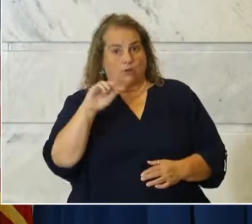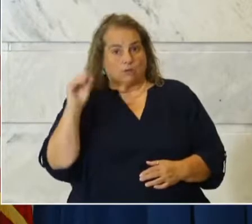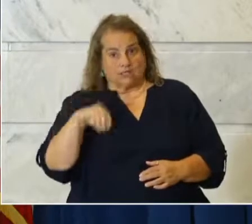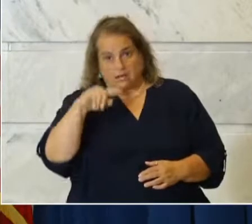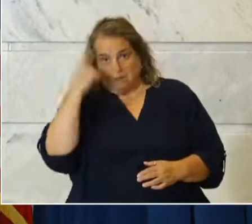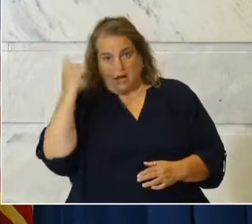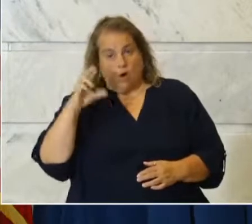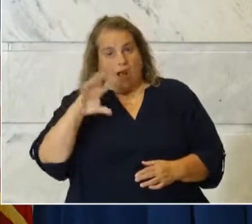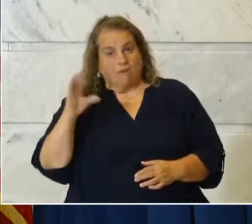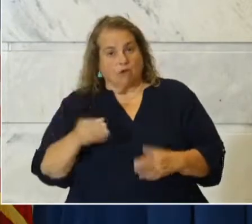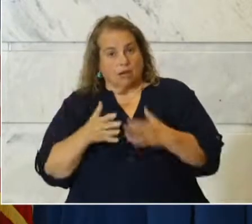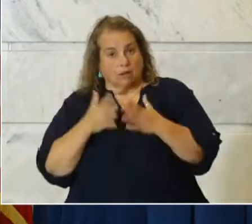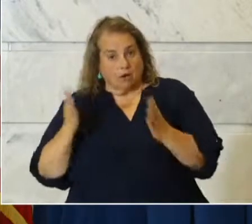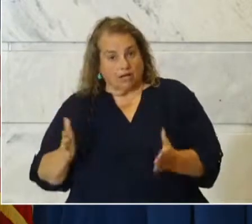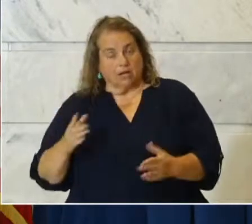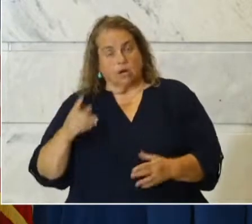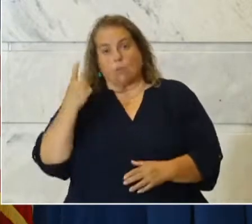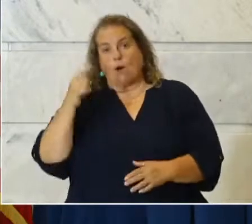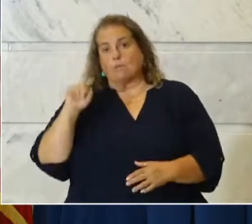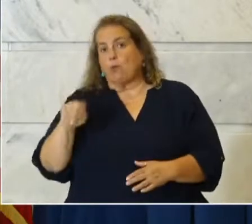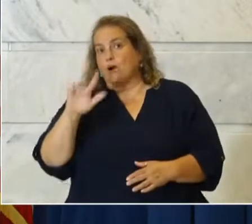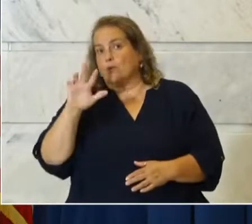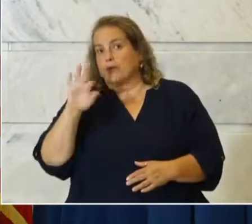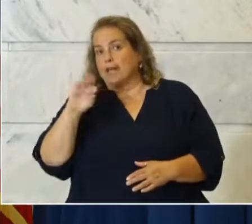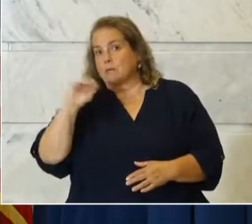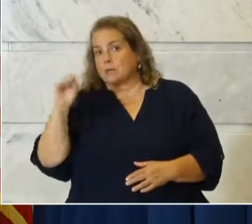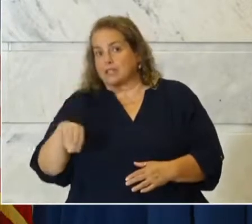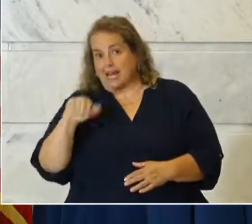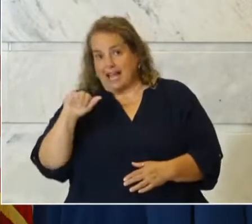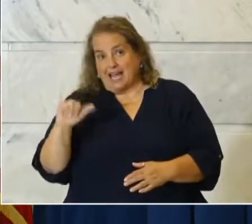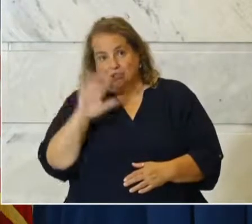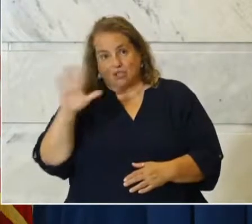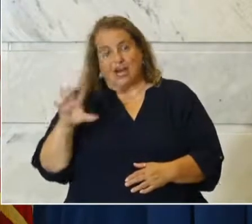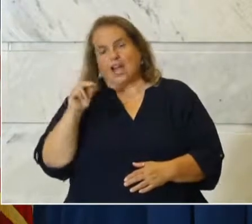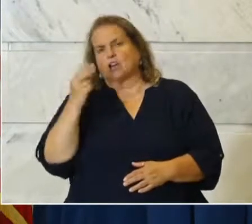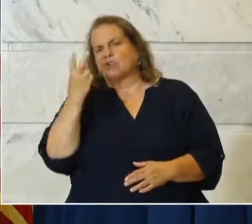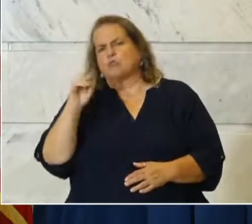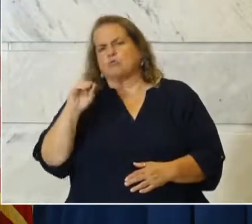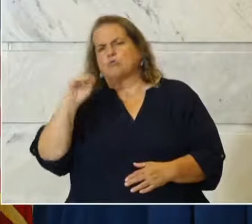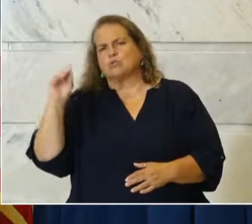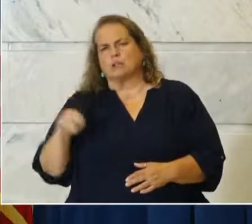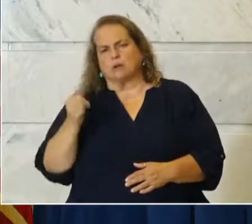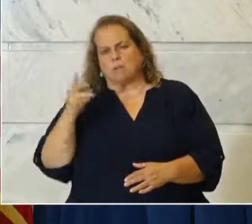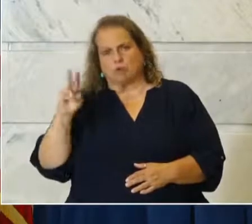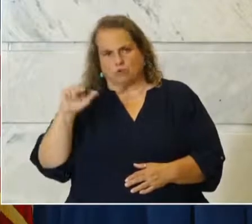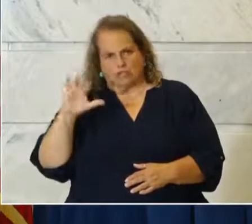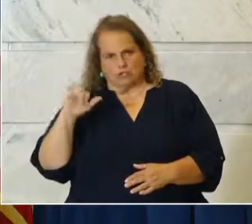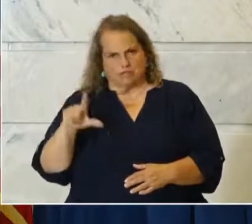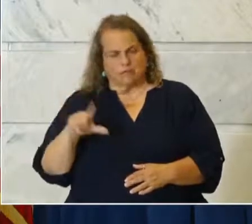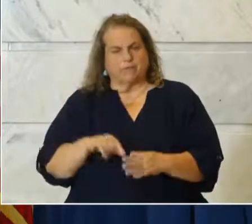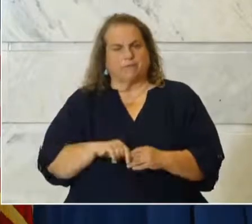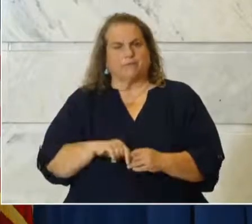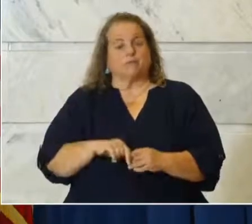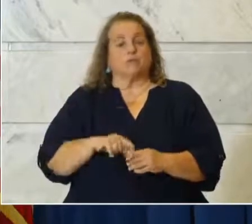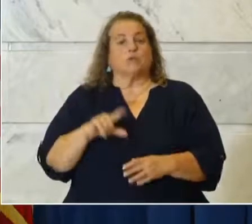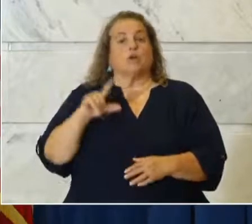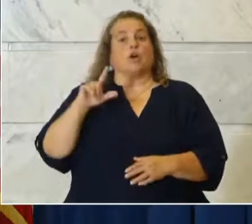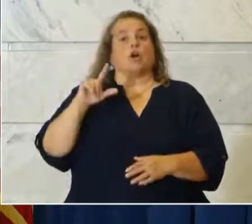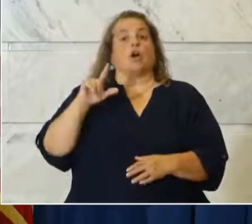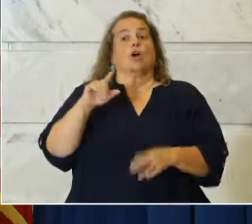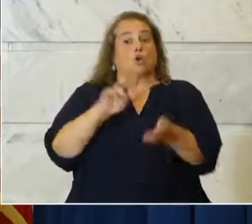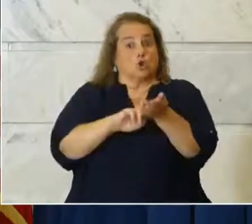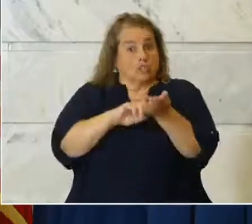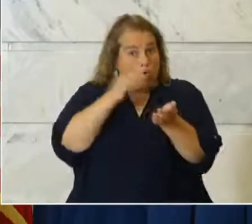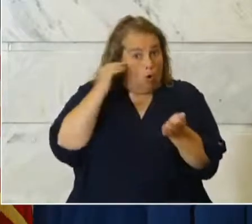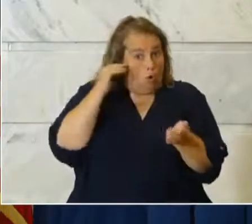or African American, 1.39% Asian, and about 2% multiracial. Let's look at long-term care